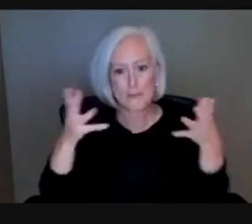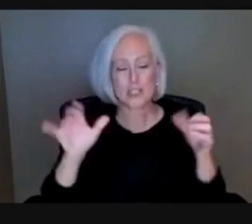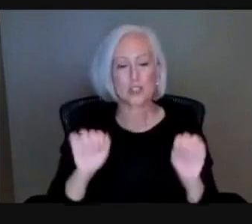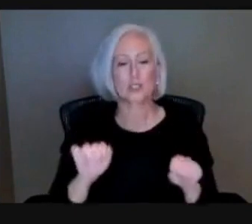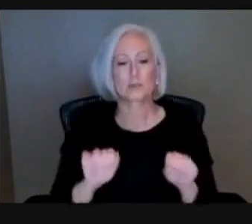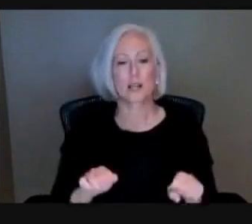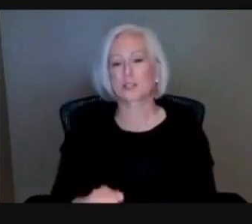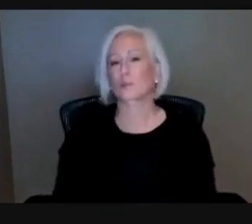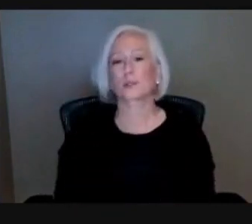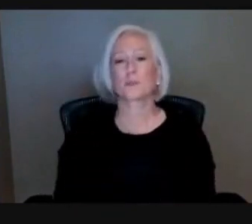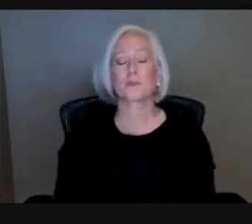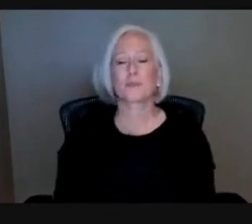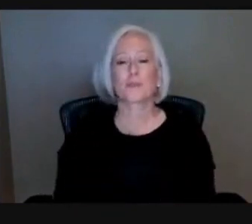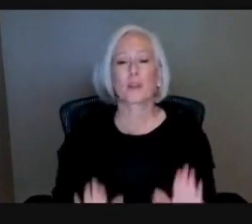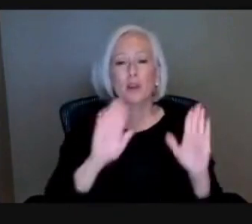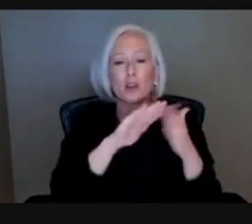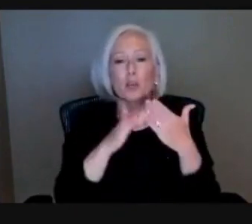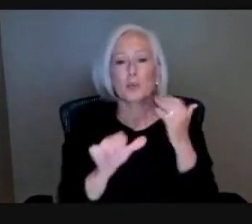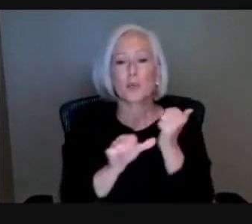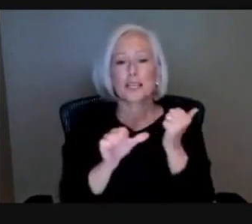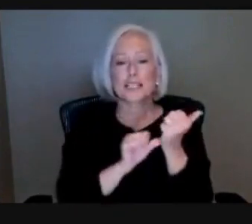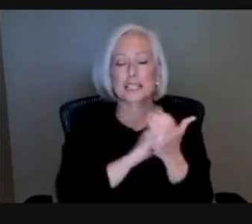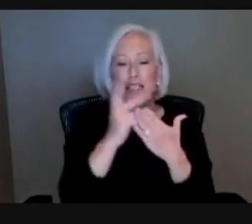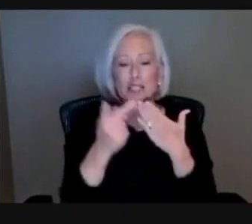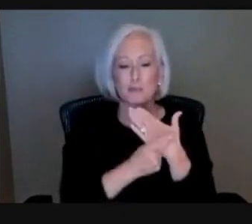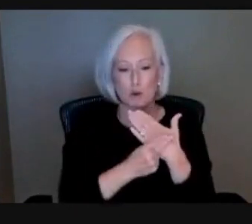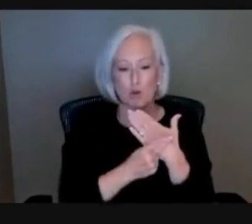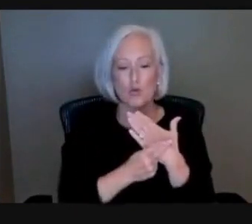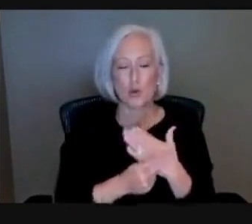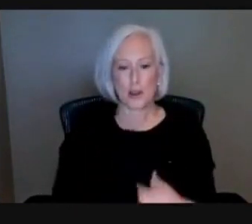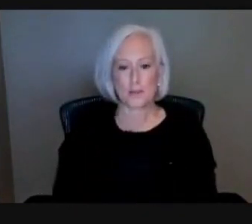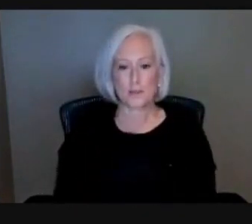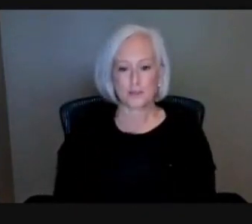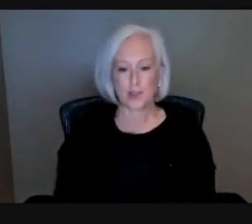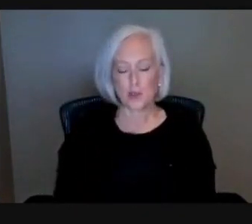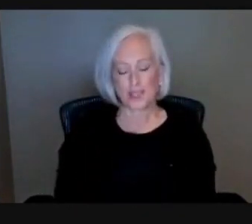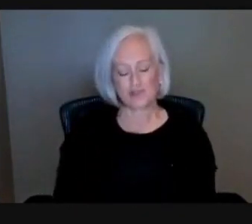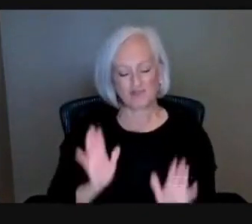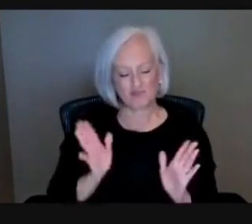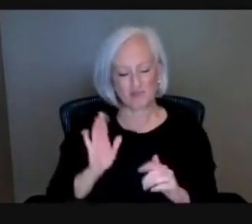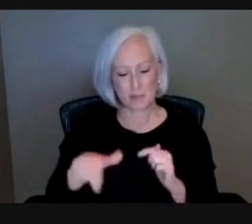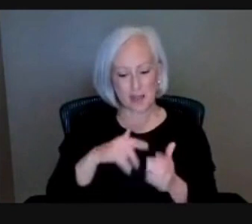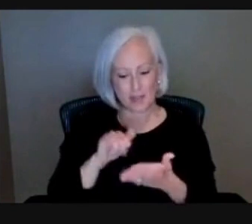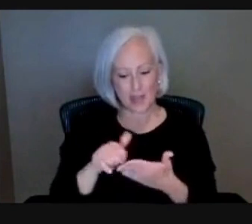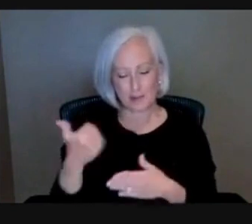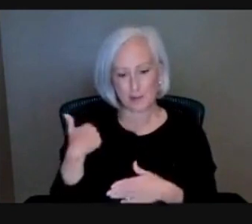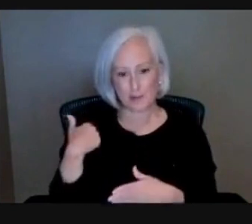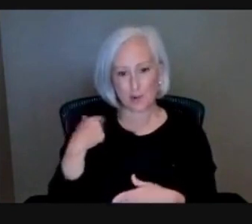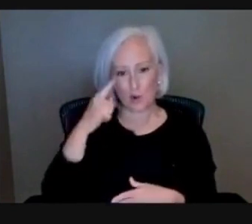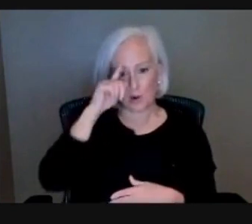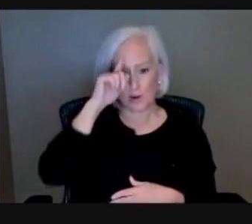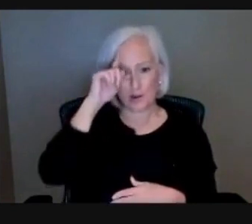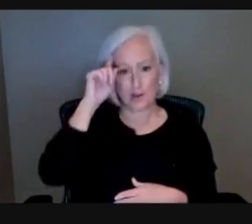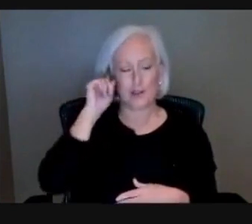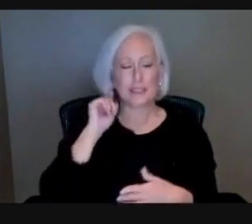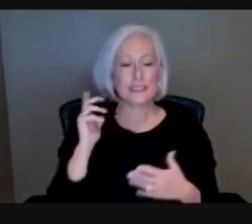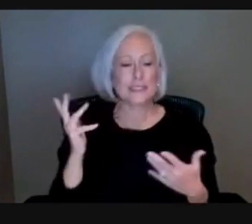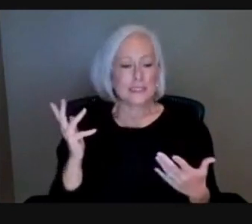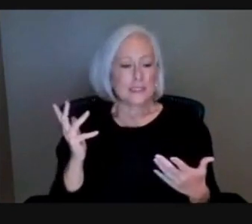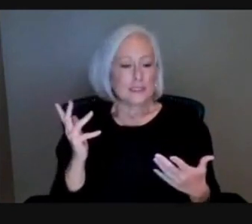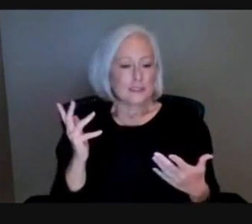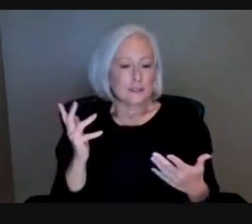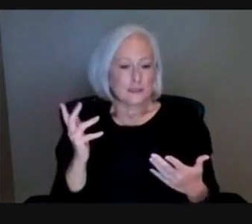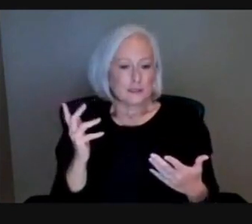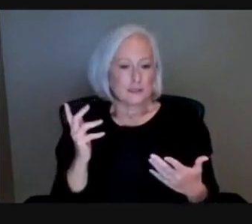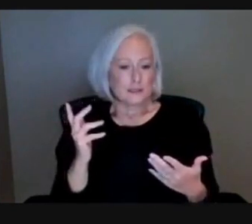Community assistance programs, we did touch on this already, and unfortunately, this is something, well, it's not unfortunate, but we would send you again